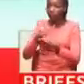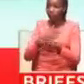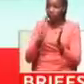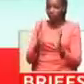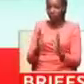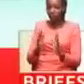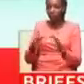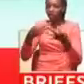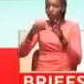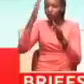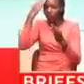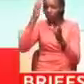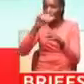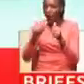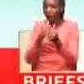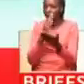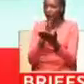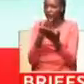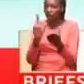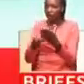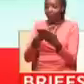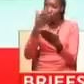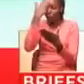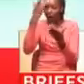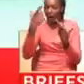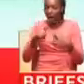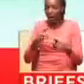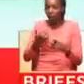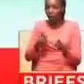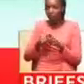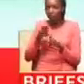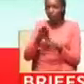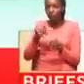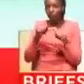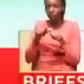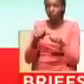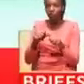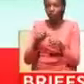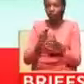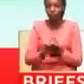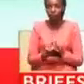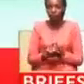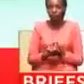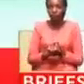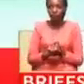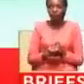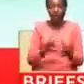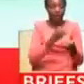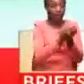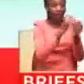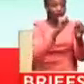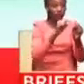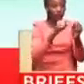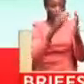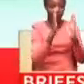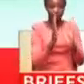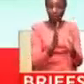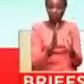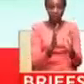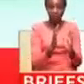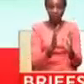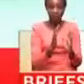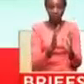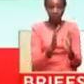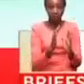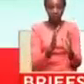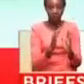these truths about the industry, why allow your sister to proceed? Well, I mean, salvation is personal, you know, and she's an adult,